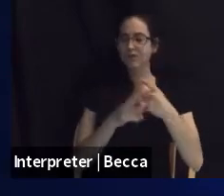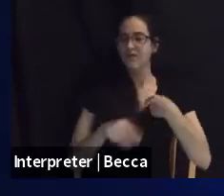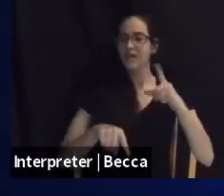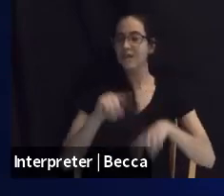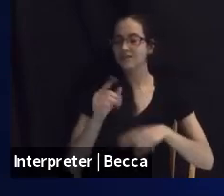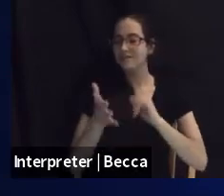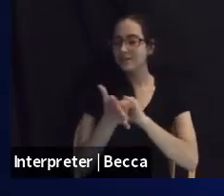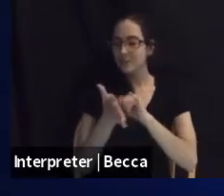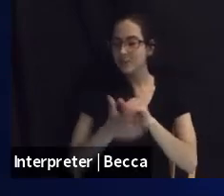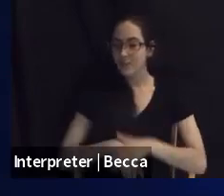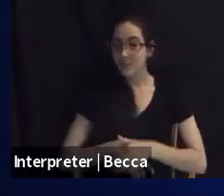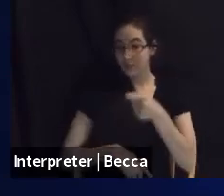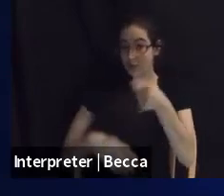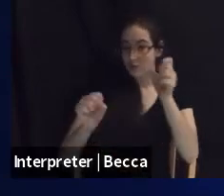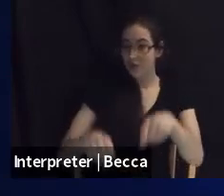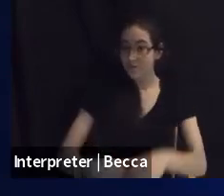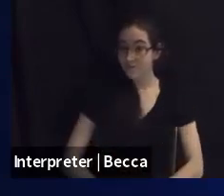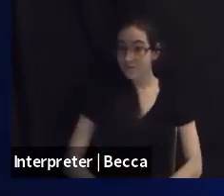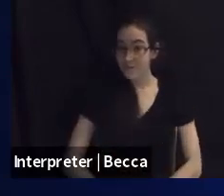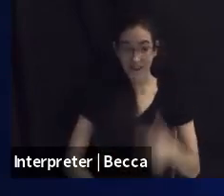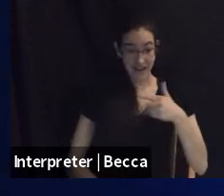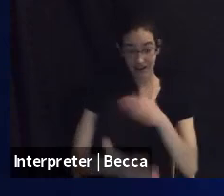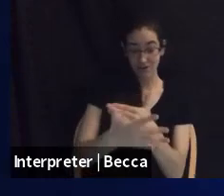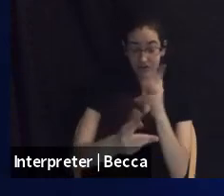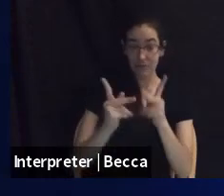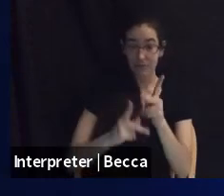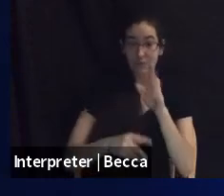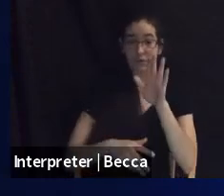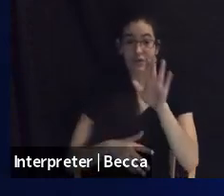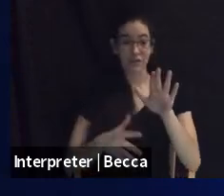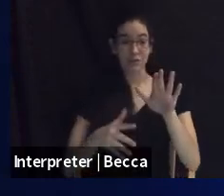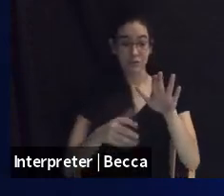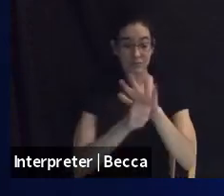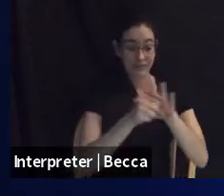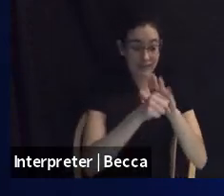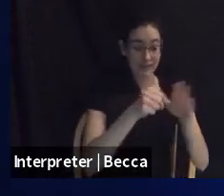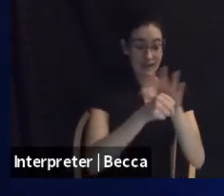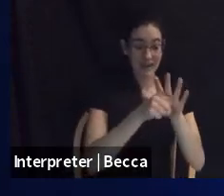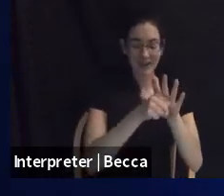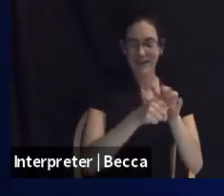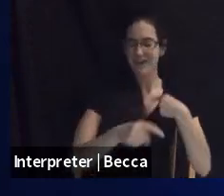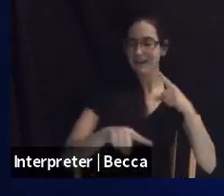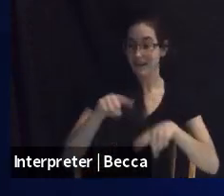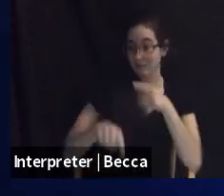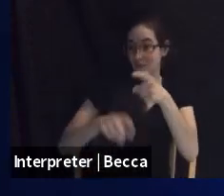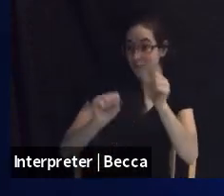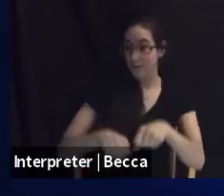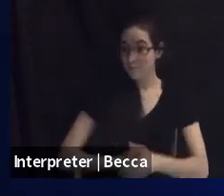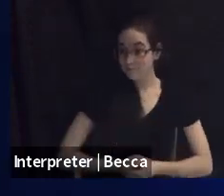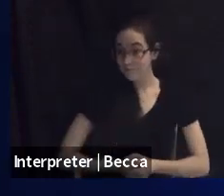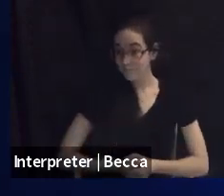neighborhood, but you can. I can't get the calls late at night when one of your neighbors is having an emergency, but you